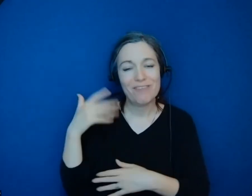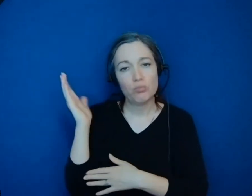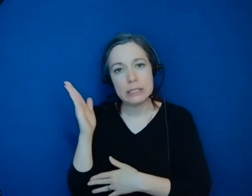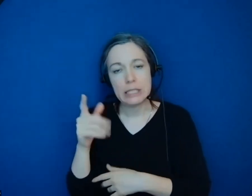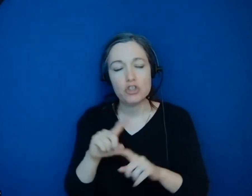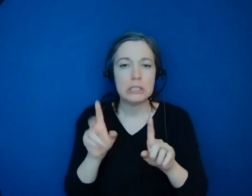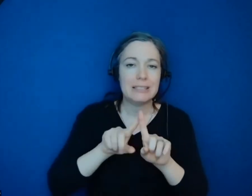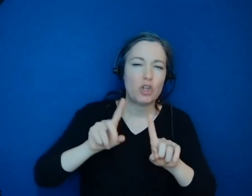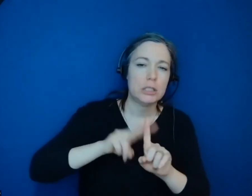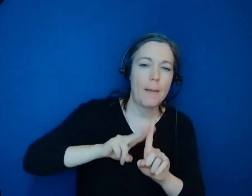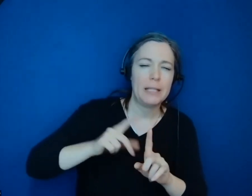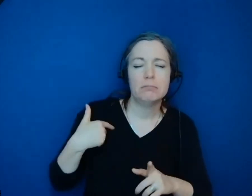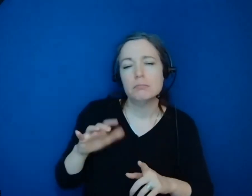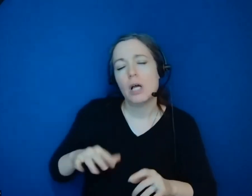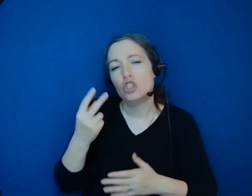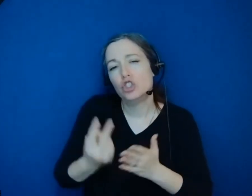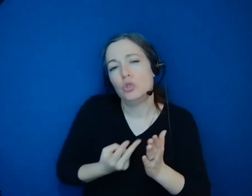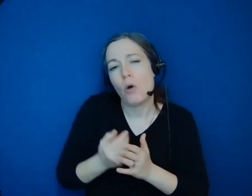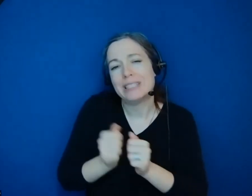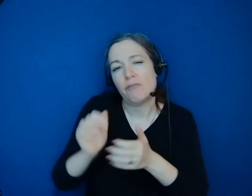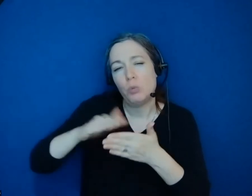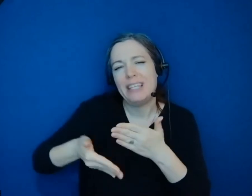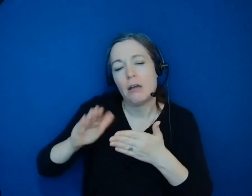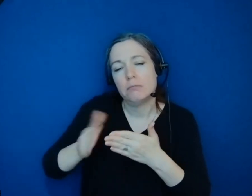I spent about two hours on the weekends getting that done.